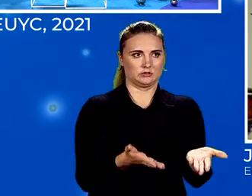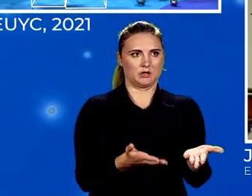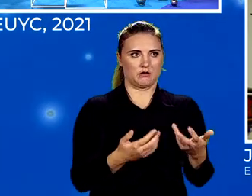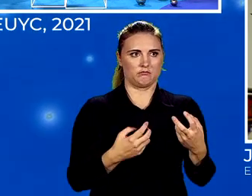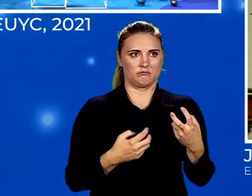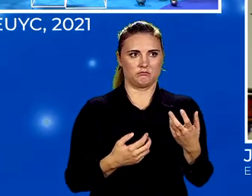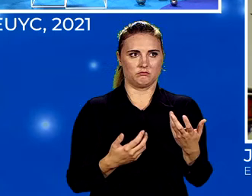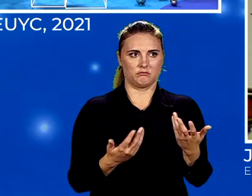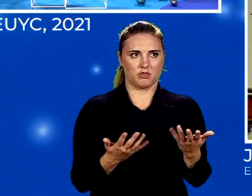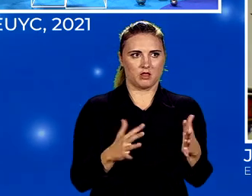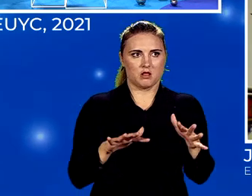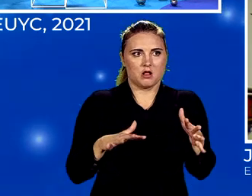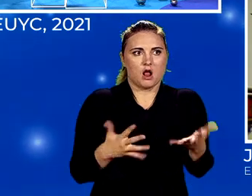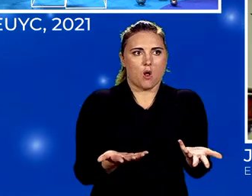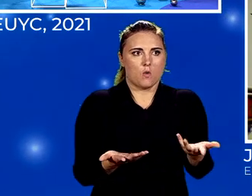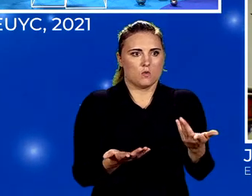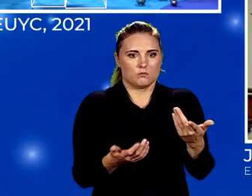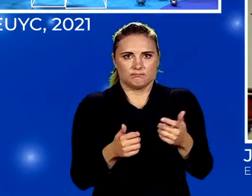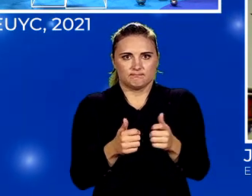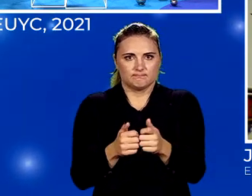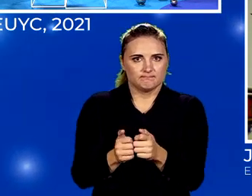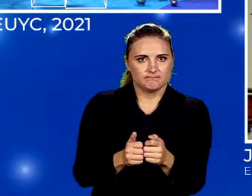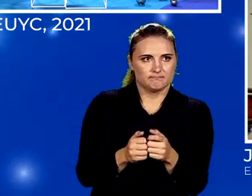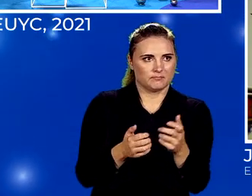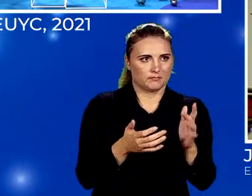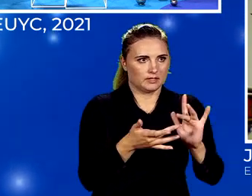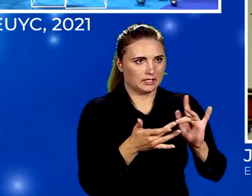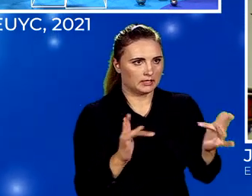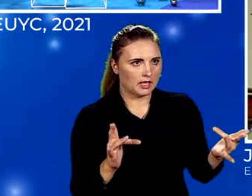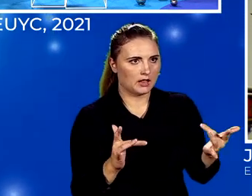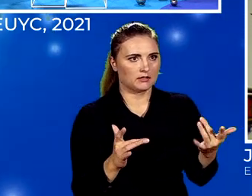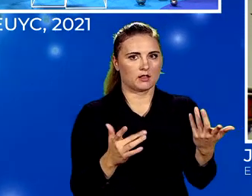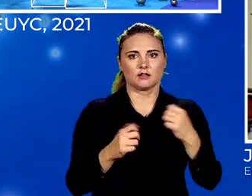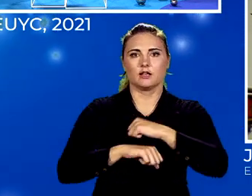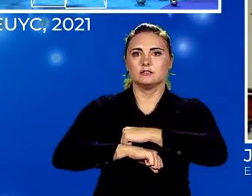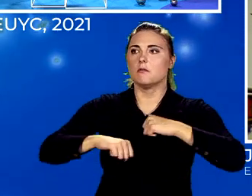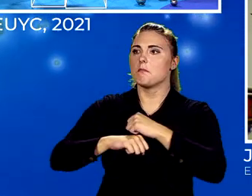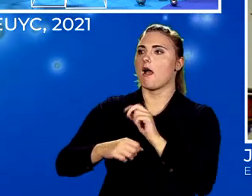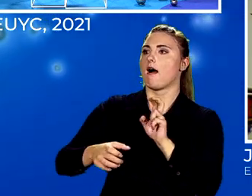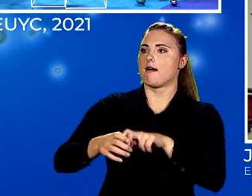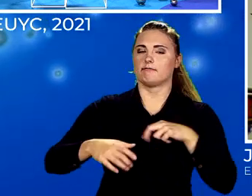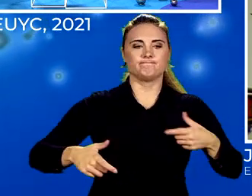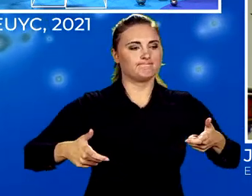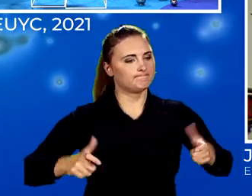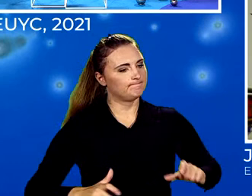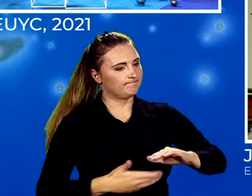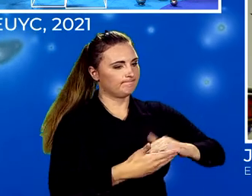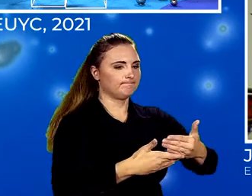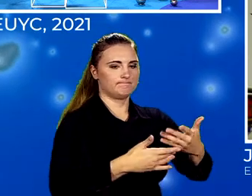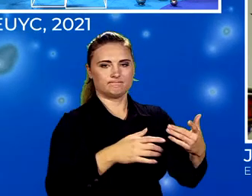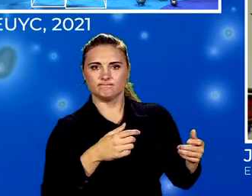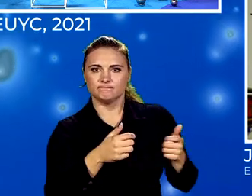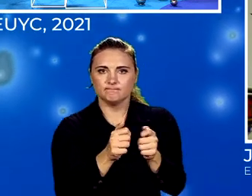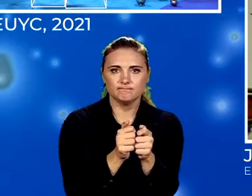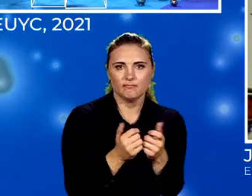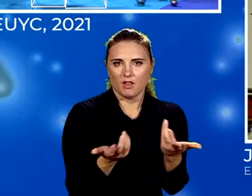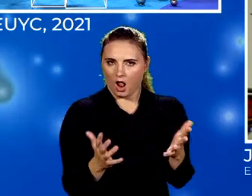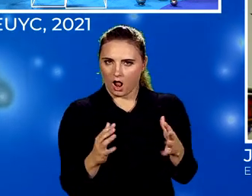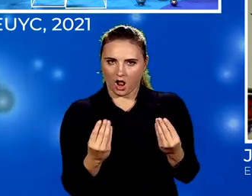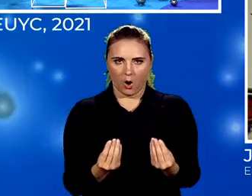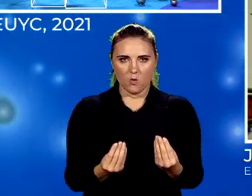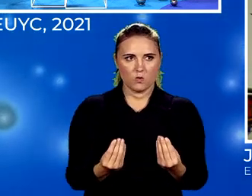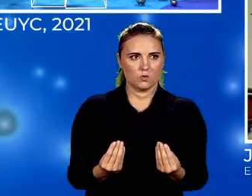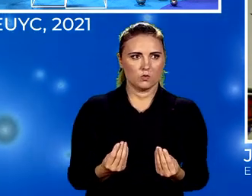home. We don't have a quiet space where we can go back and talk to people. So do you have any solutions how we could reach